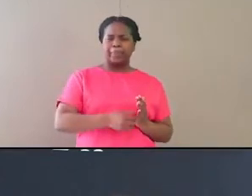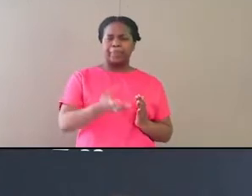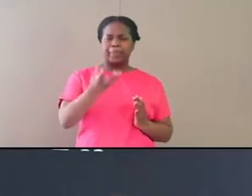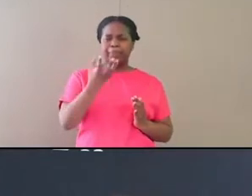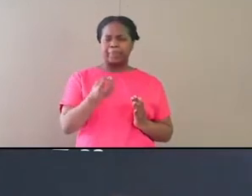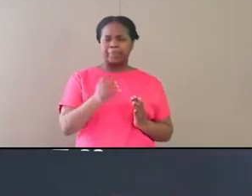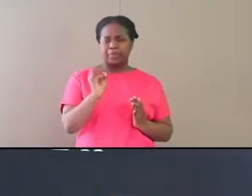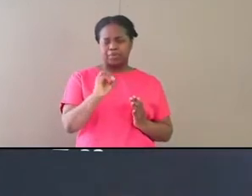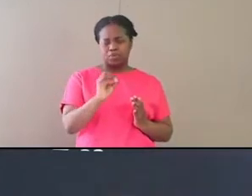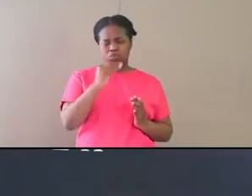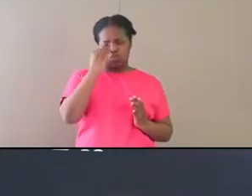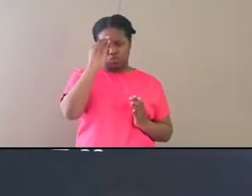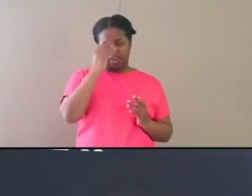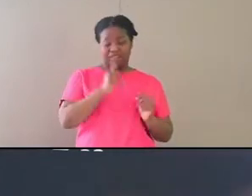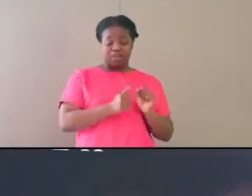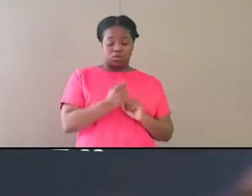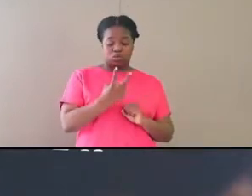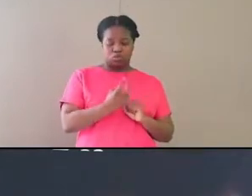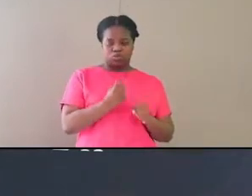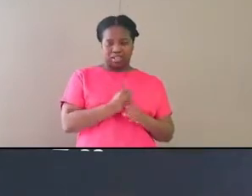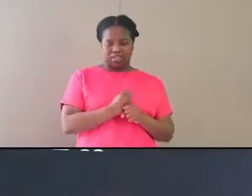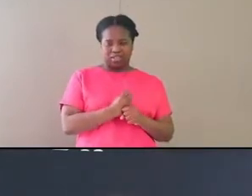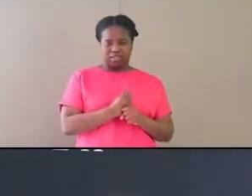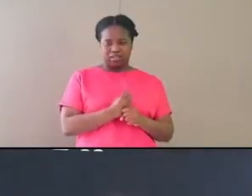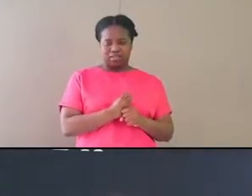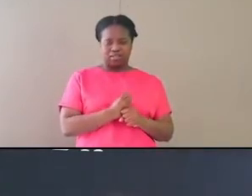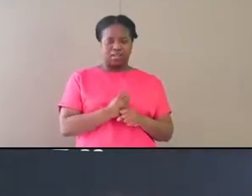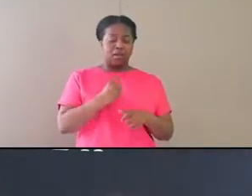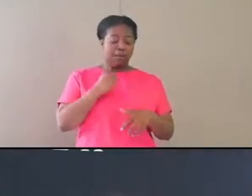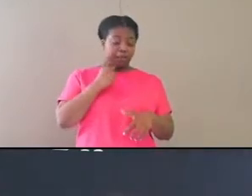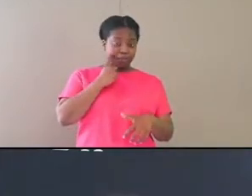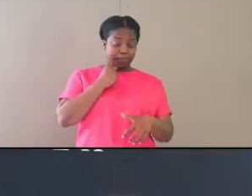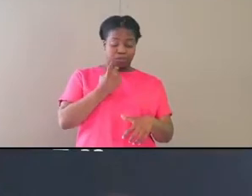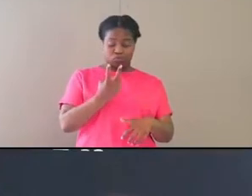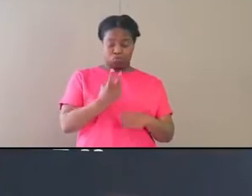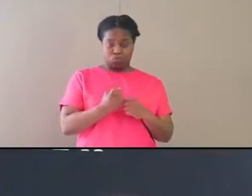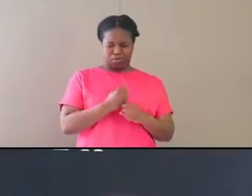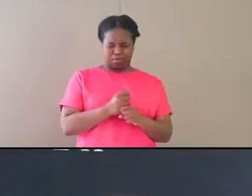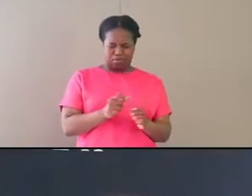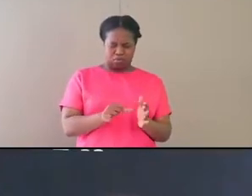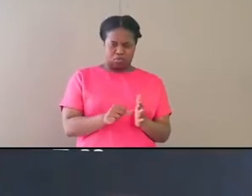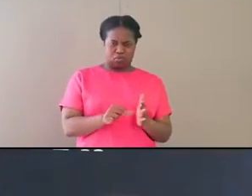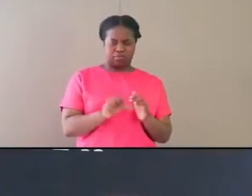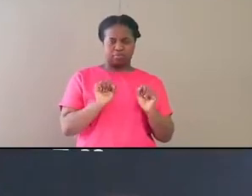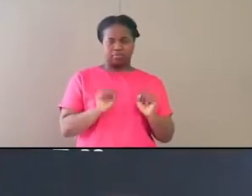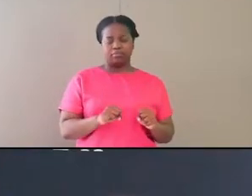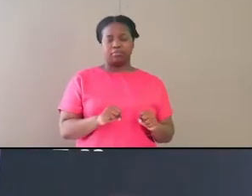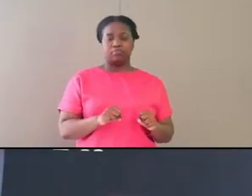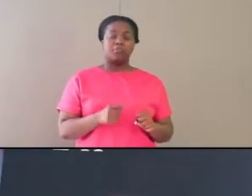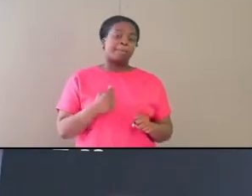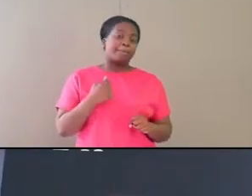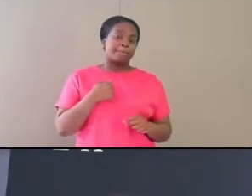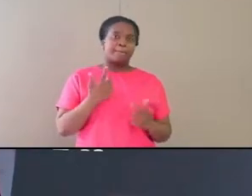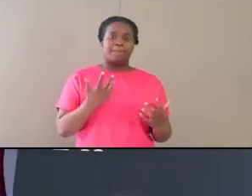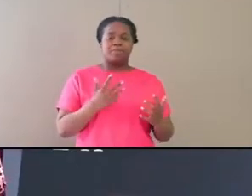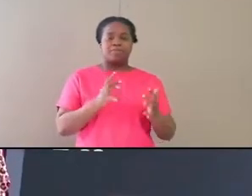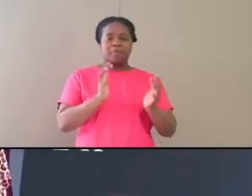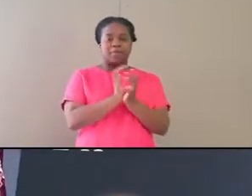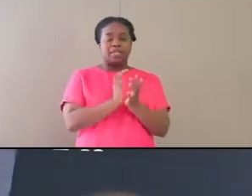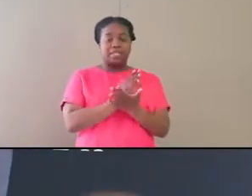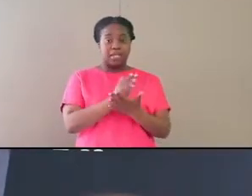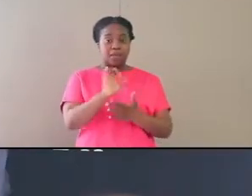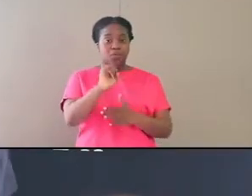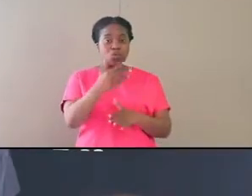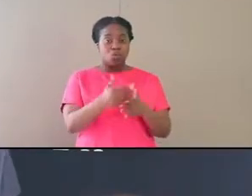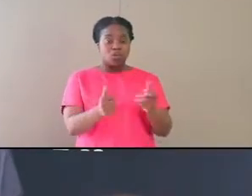And we know the first two years, well, pregnancy and the first two years are most important. So we had a meeting with some of your